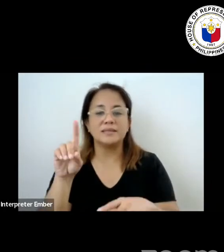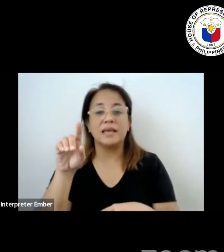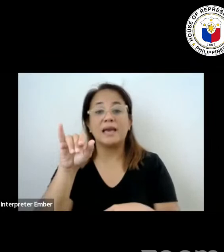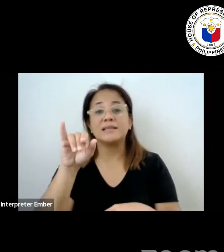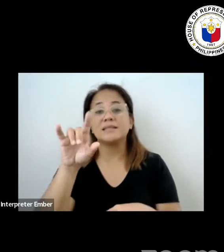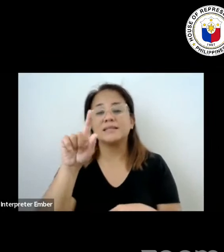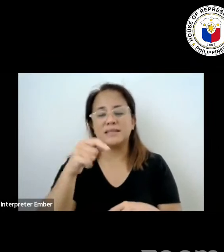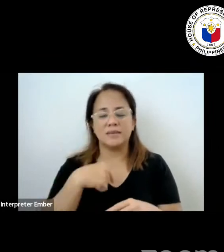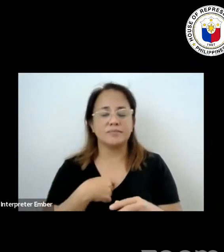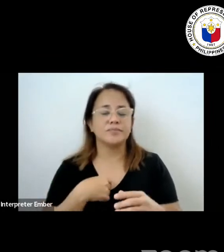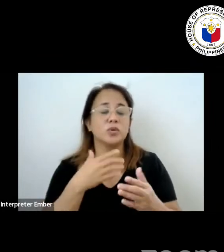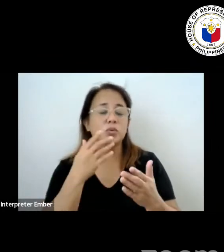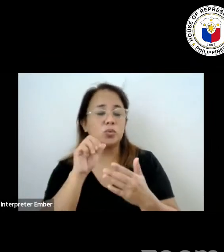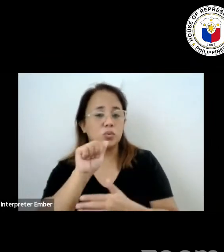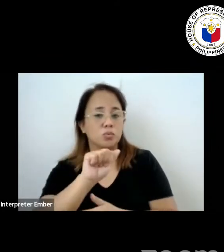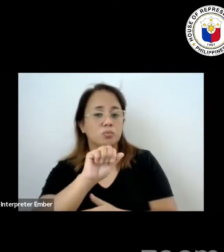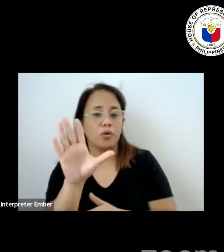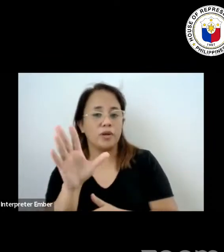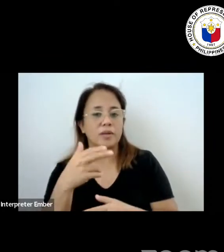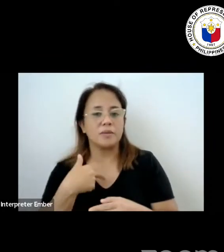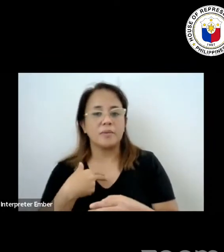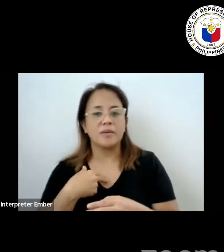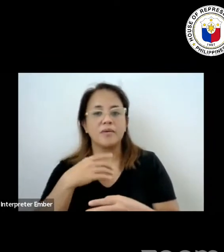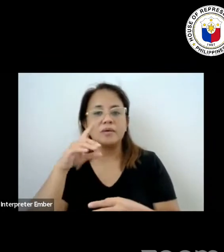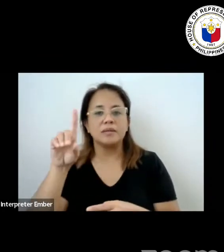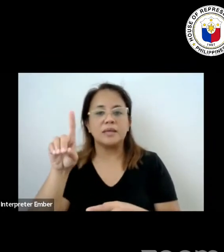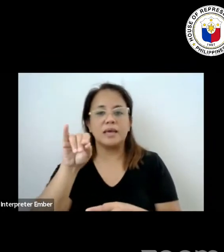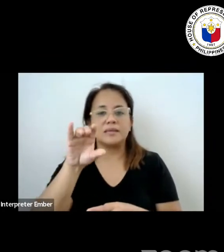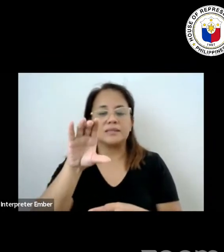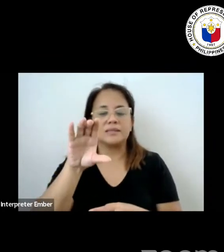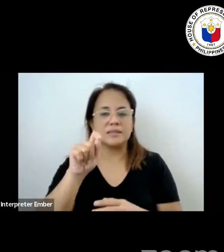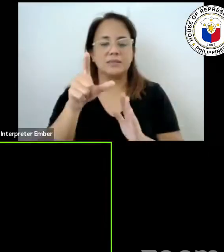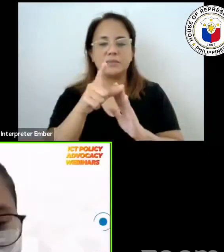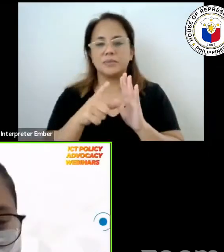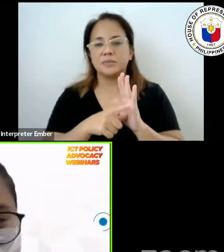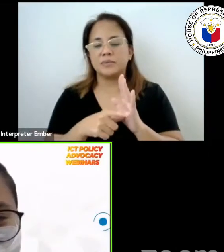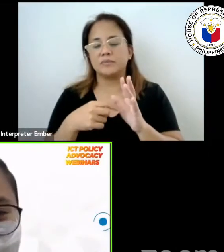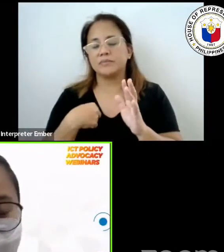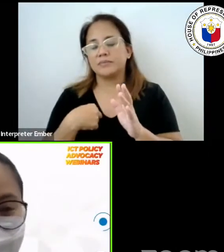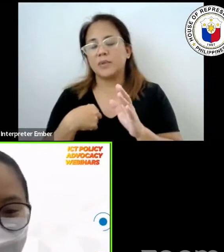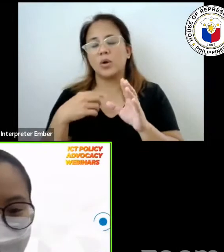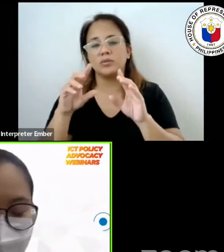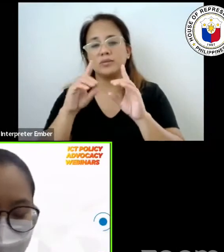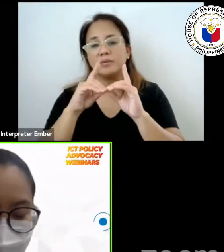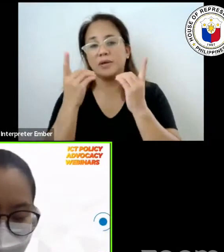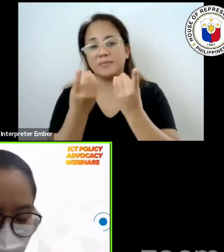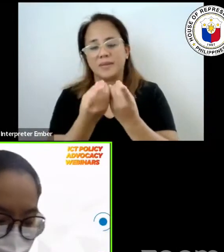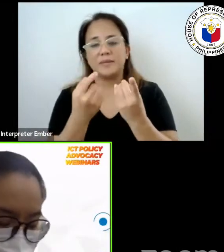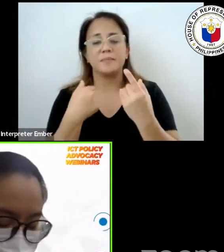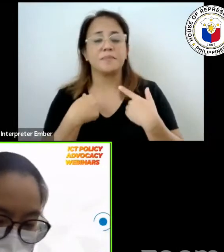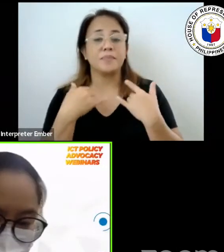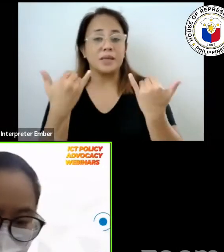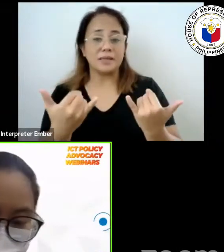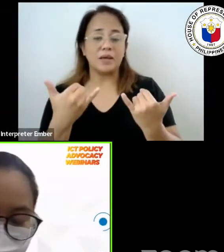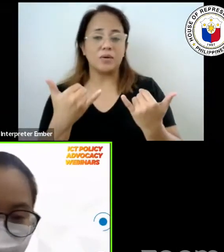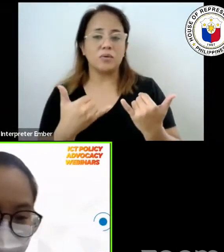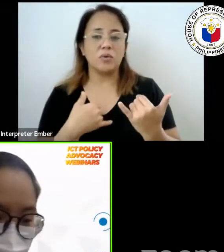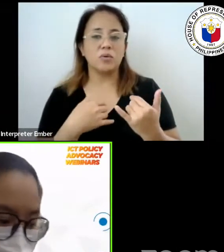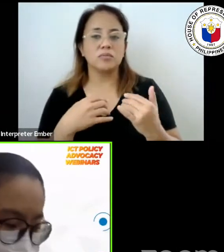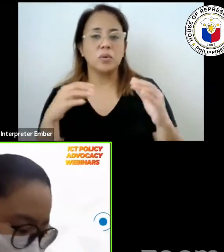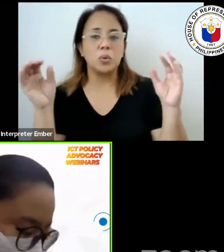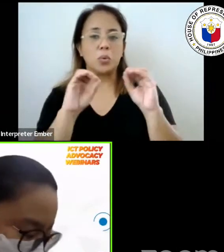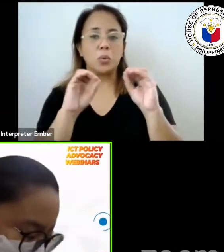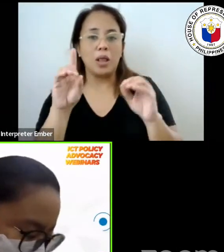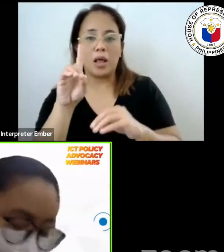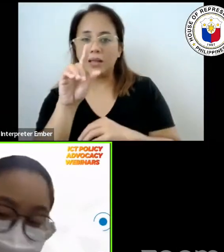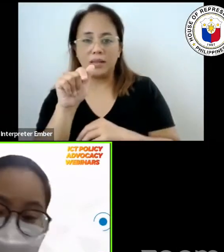members of the committee. Justin Ordunia from the DICT Legislative Liaison Division. At the moment po, we don't have the data